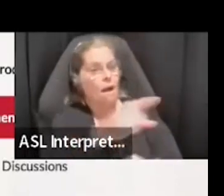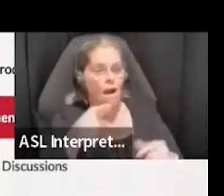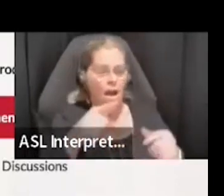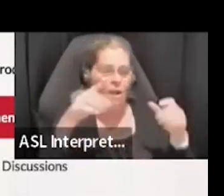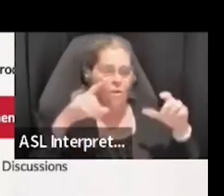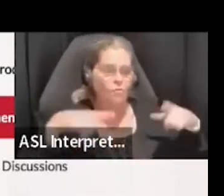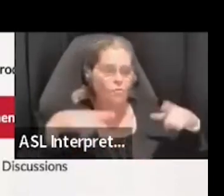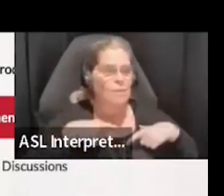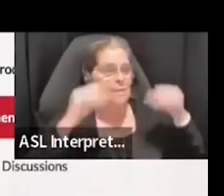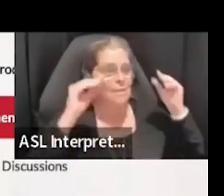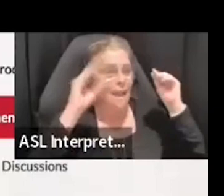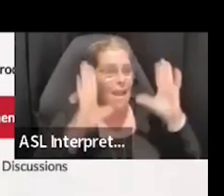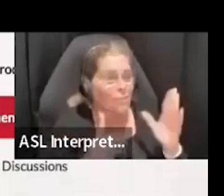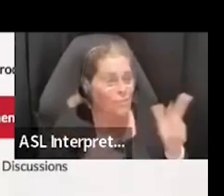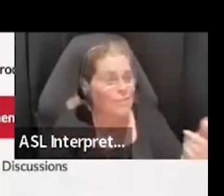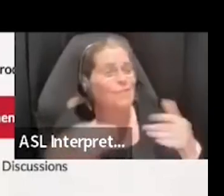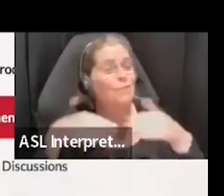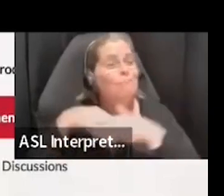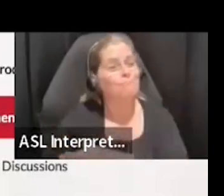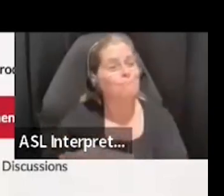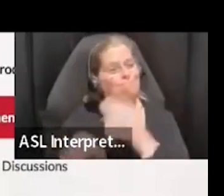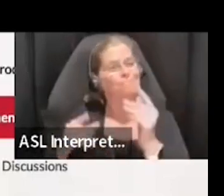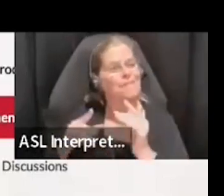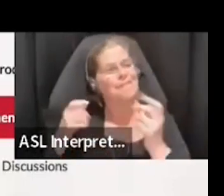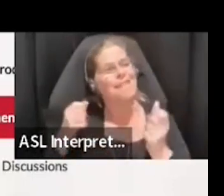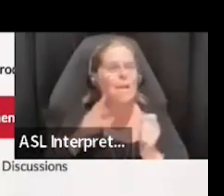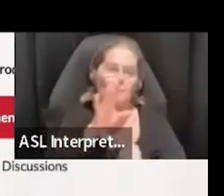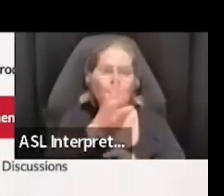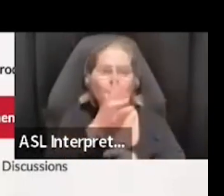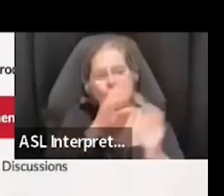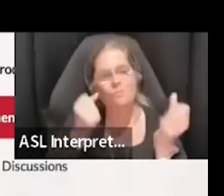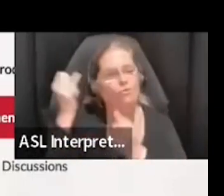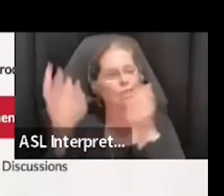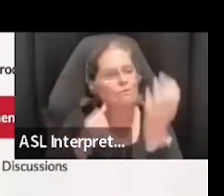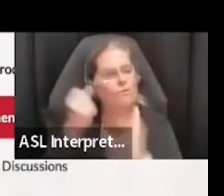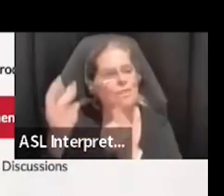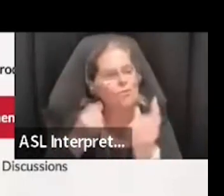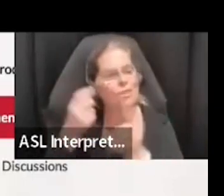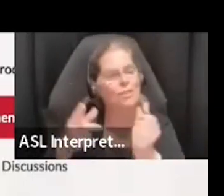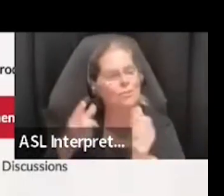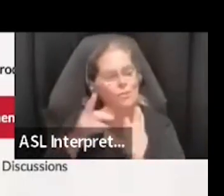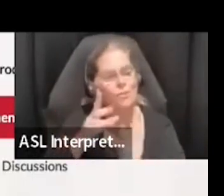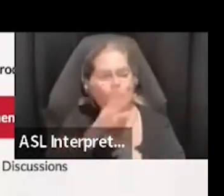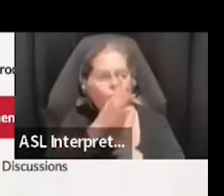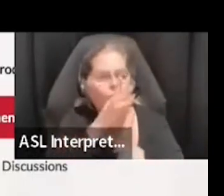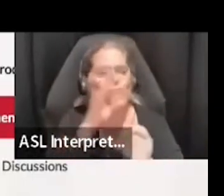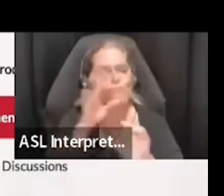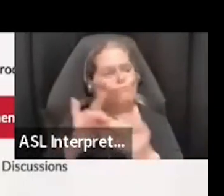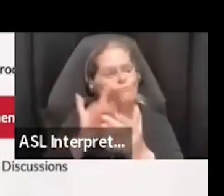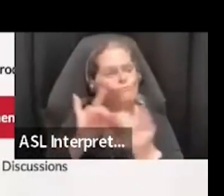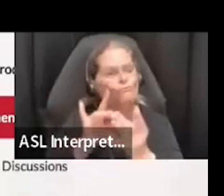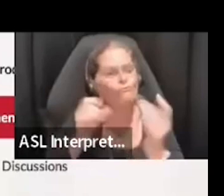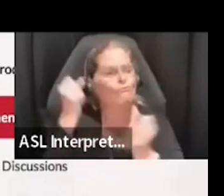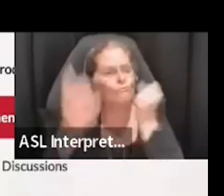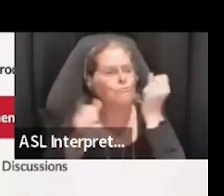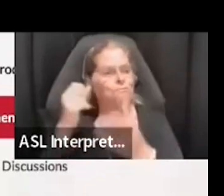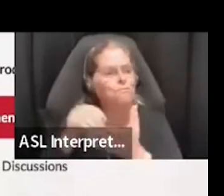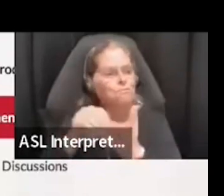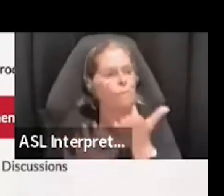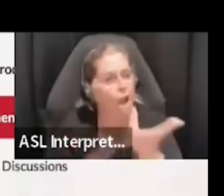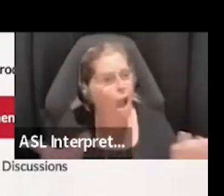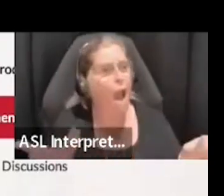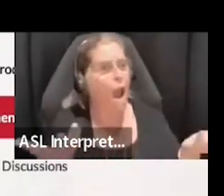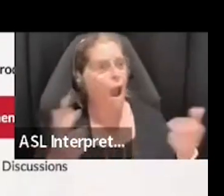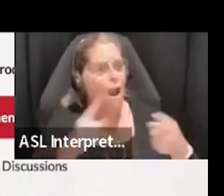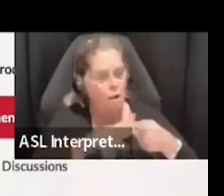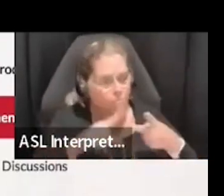in and read to our young elementary school students. In addition, with technology, there are many software programs we could be investing